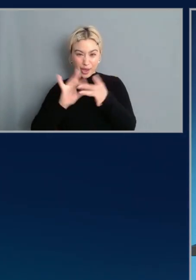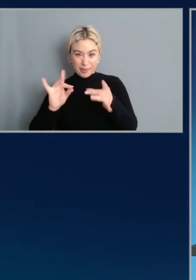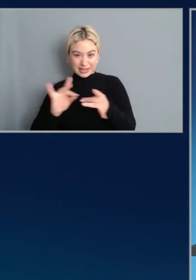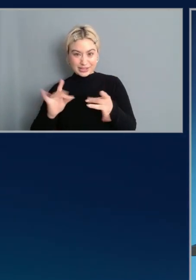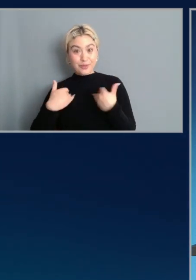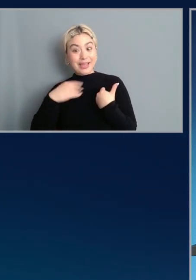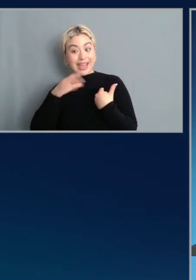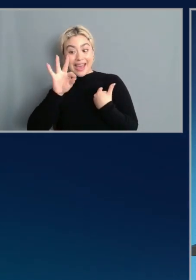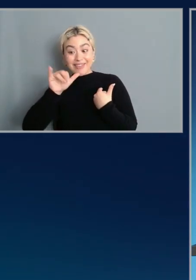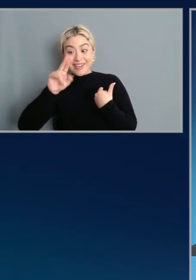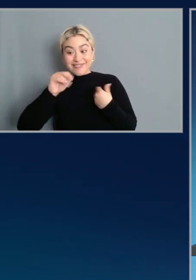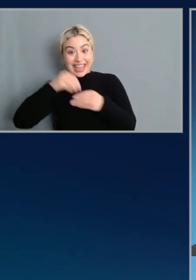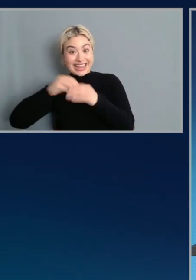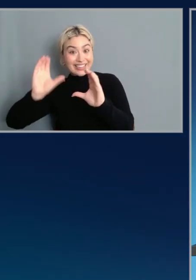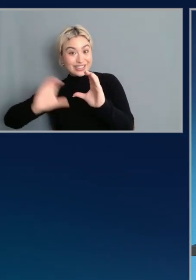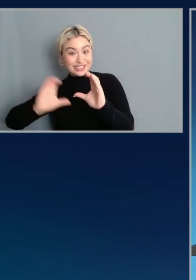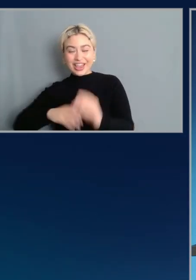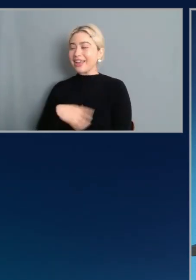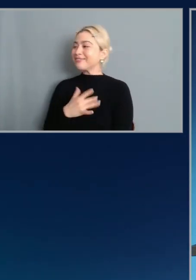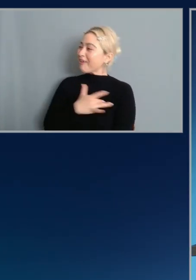chat.